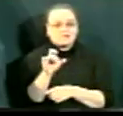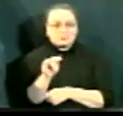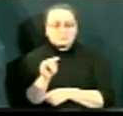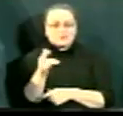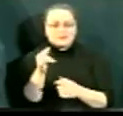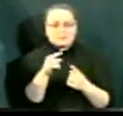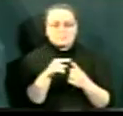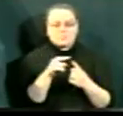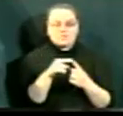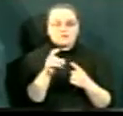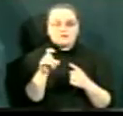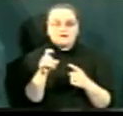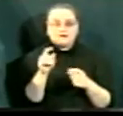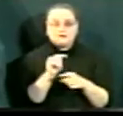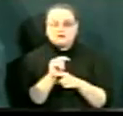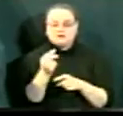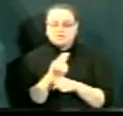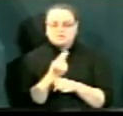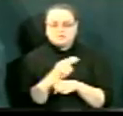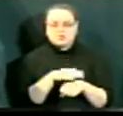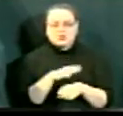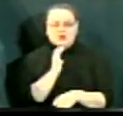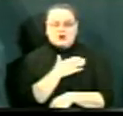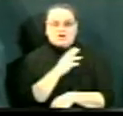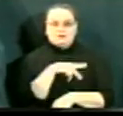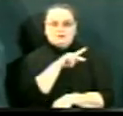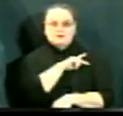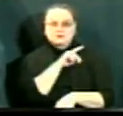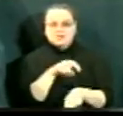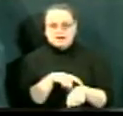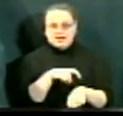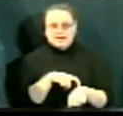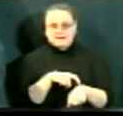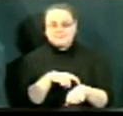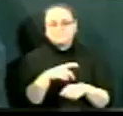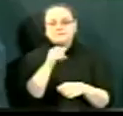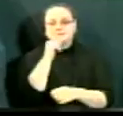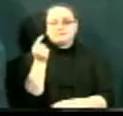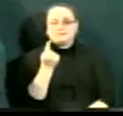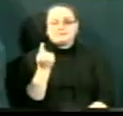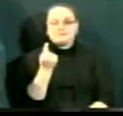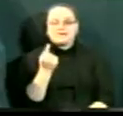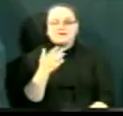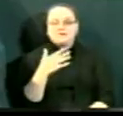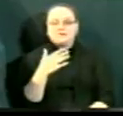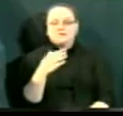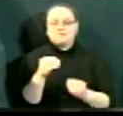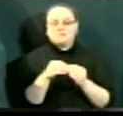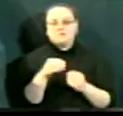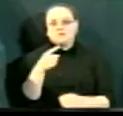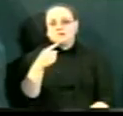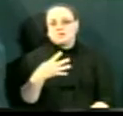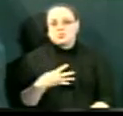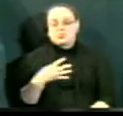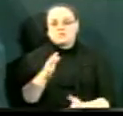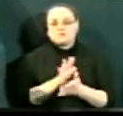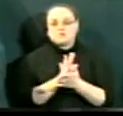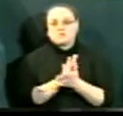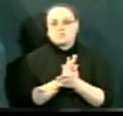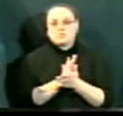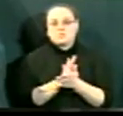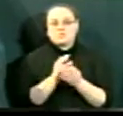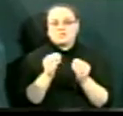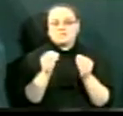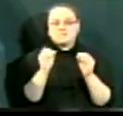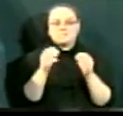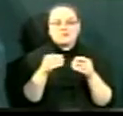have to be trained to use it on our personal time. Not only will over a quarter of the school year pass without us even